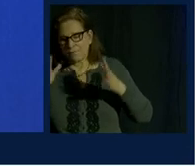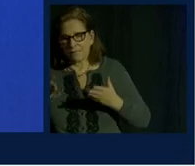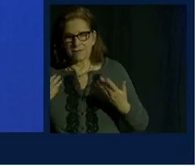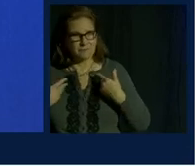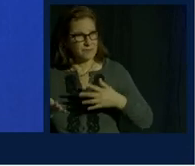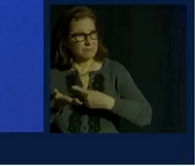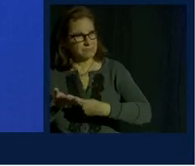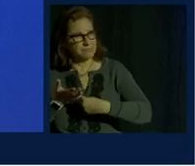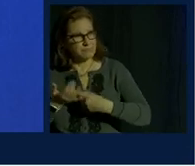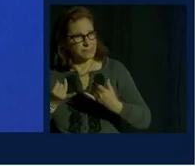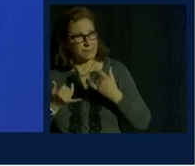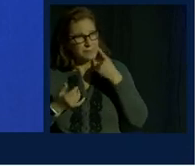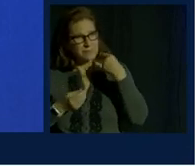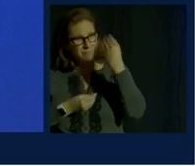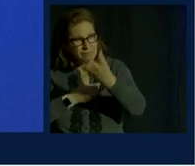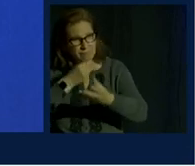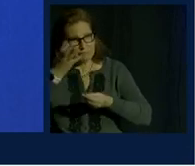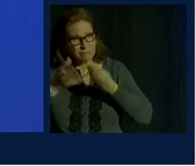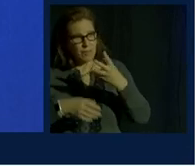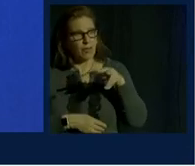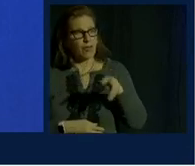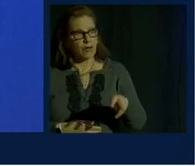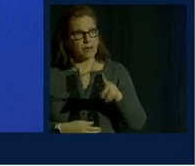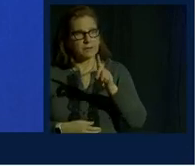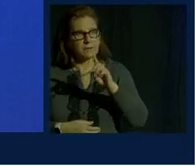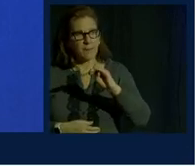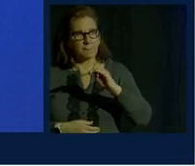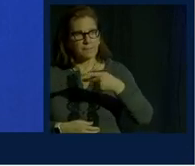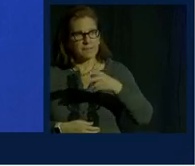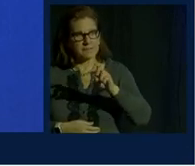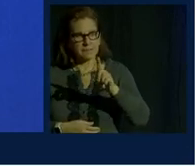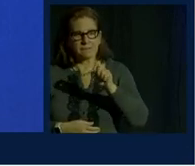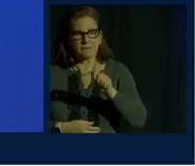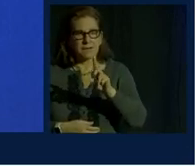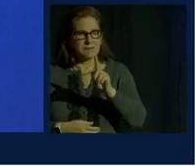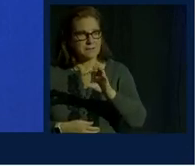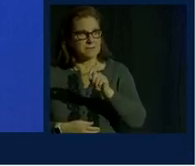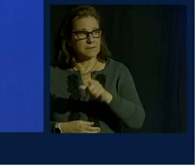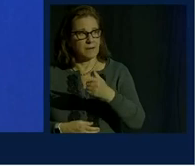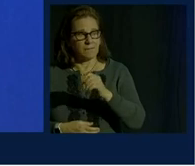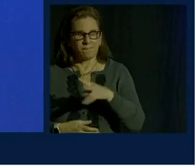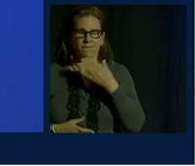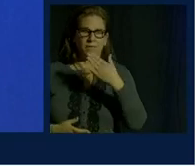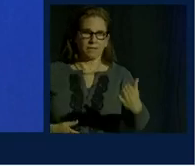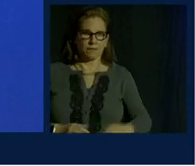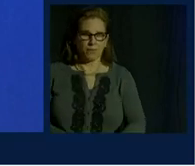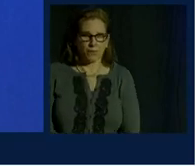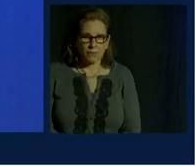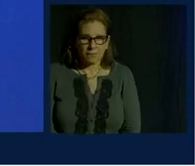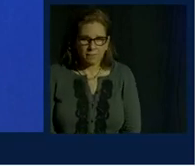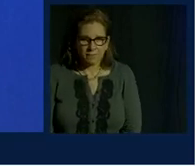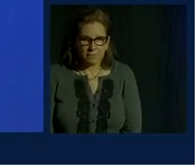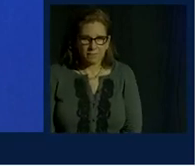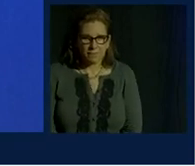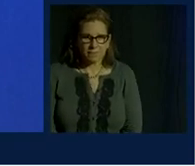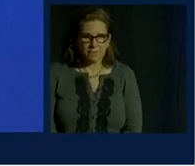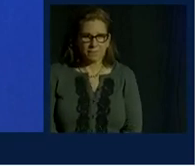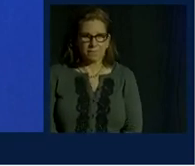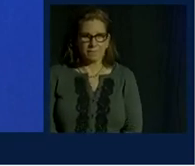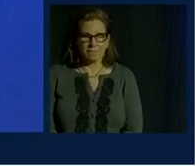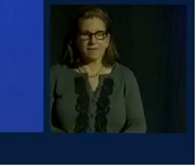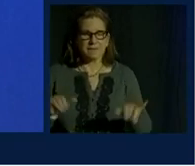today, and that you'll do so by visiting demped.dc.gov. Thank you, and stay safe.